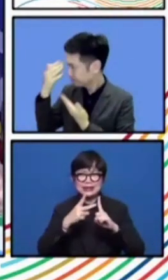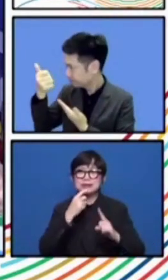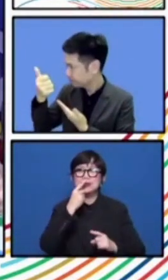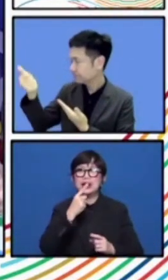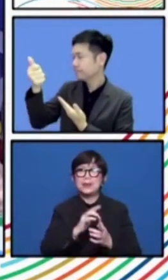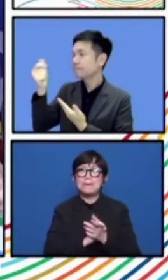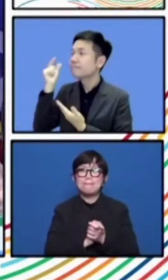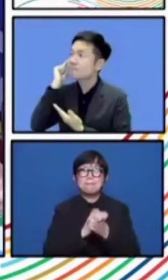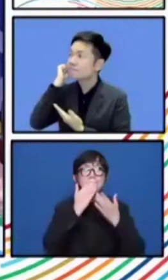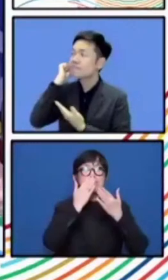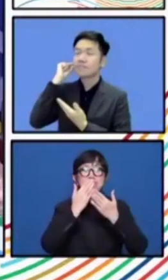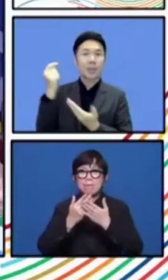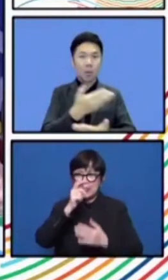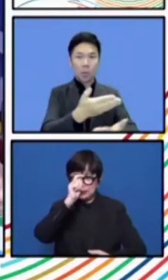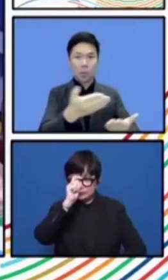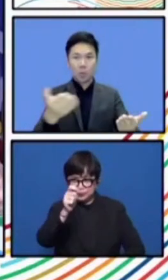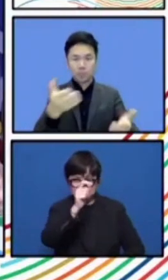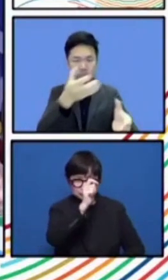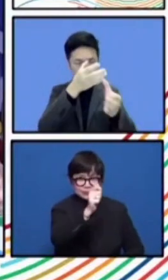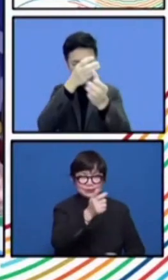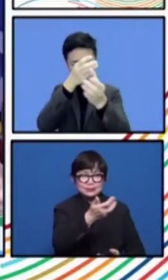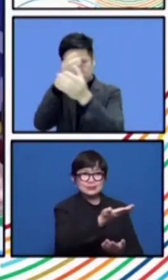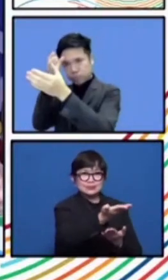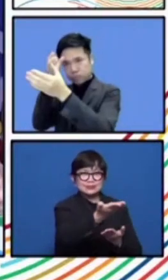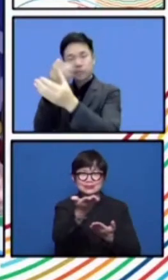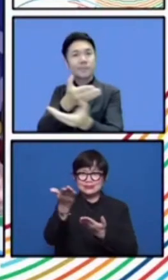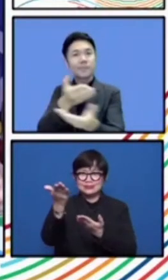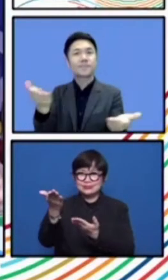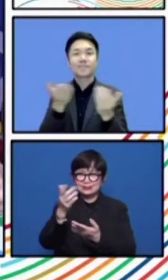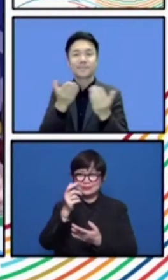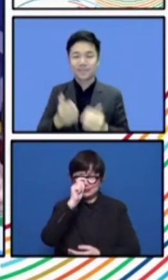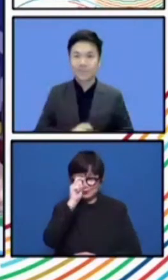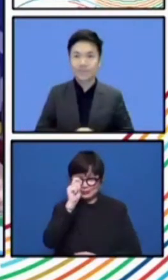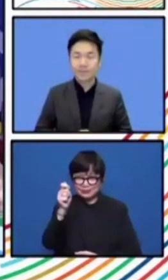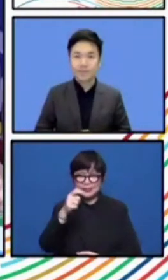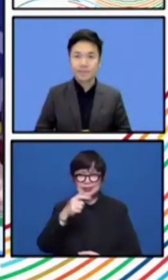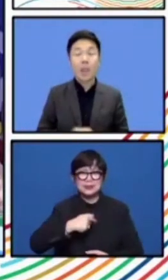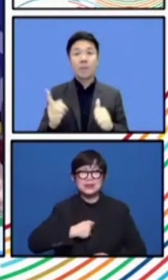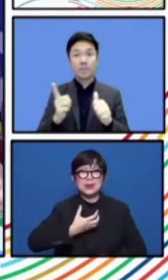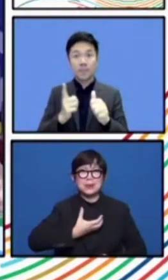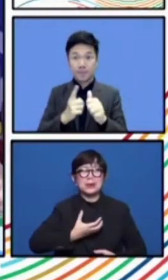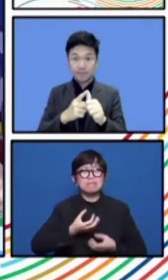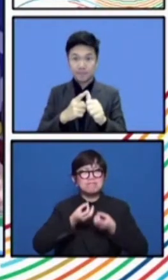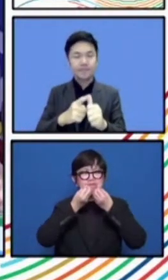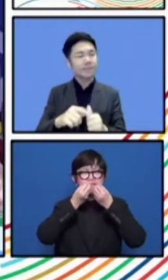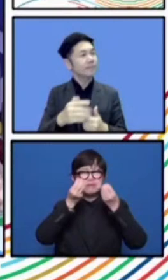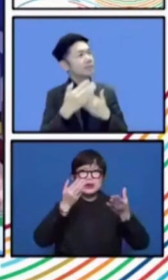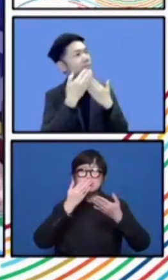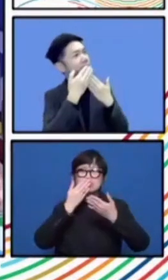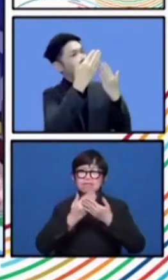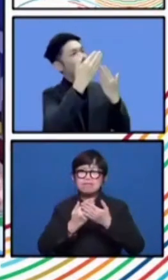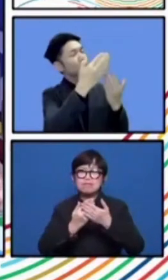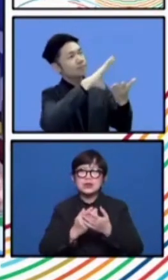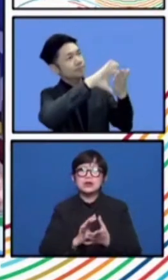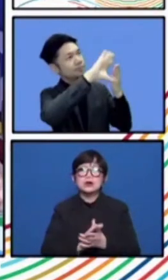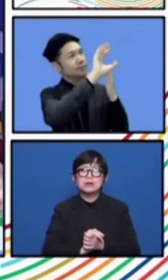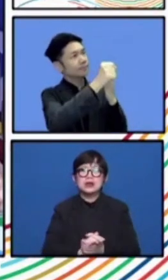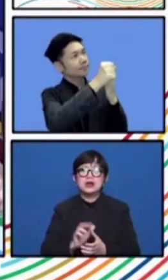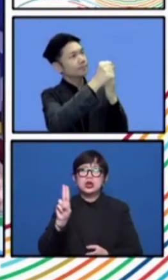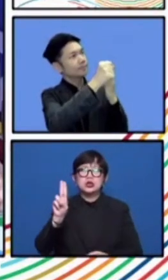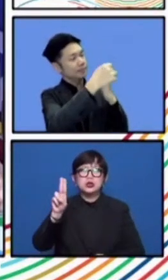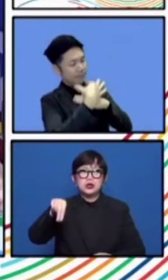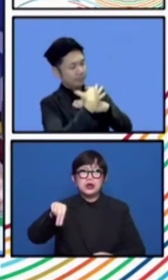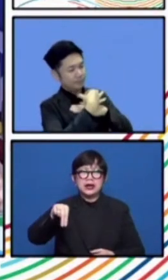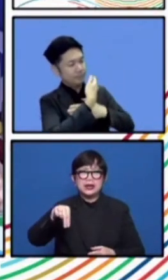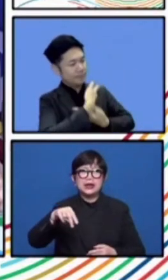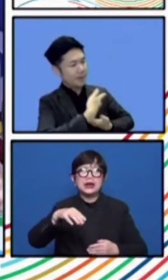colleagues and first of all I want to thanks in escape to choose me as a panelist